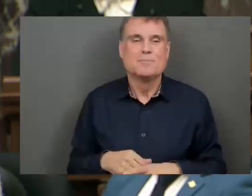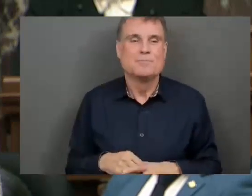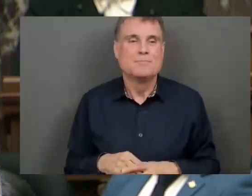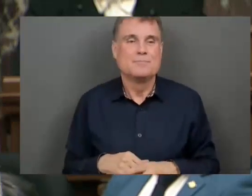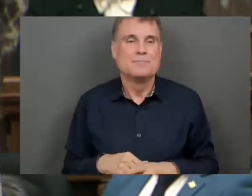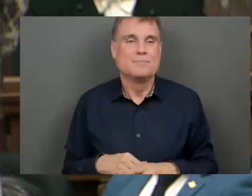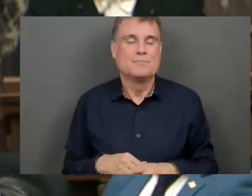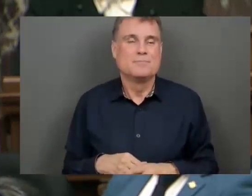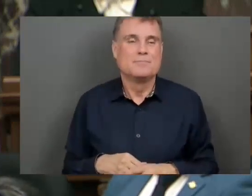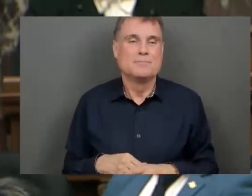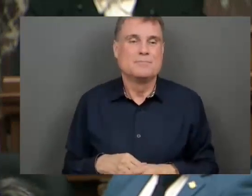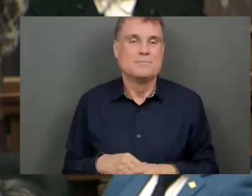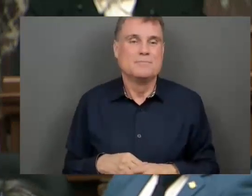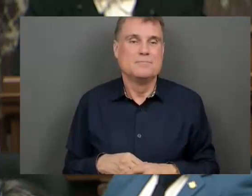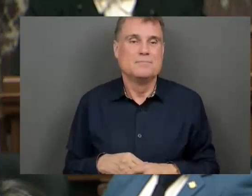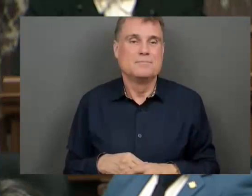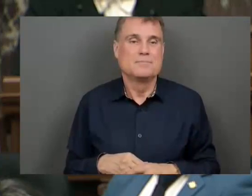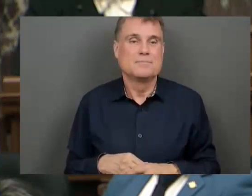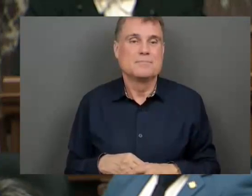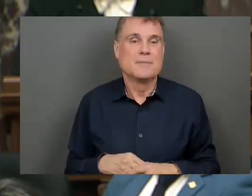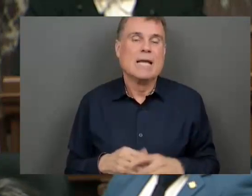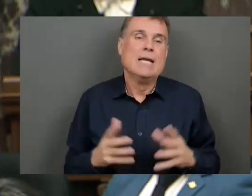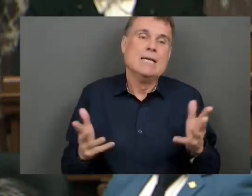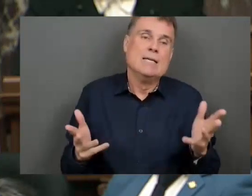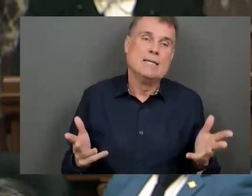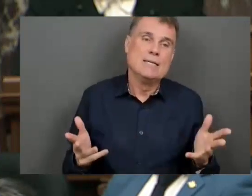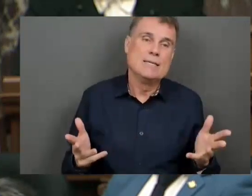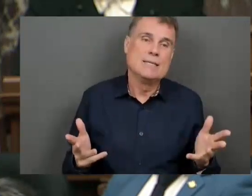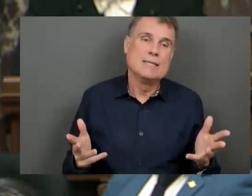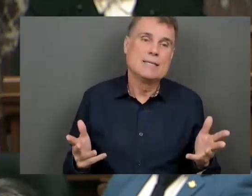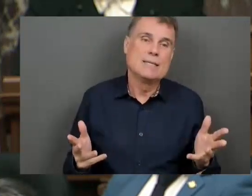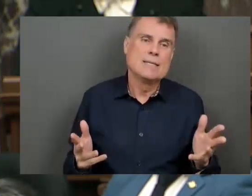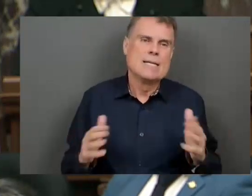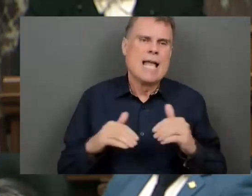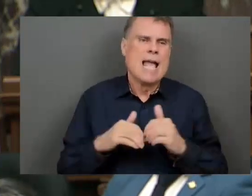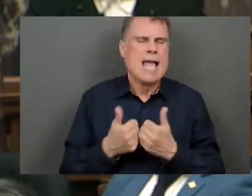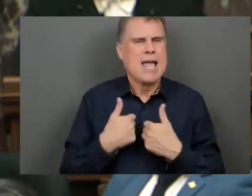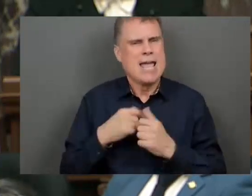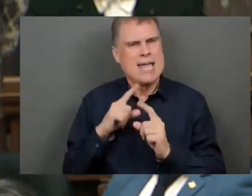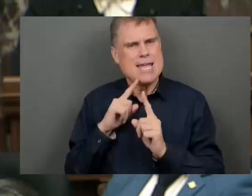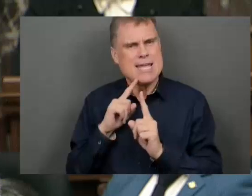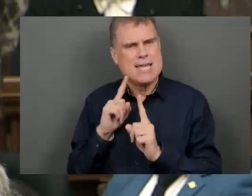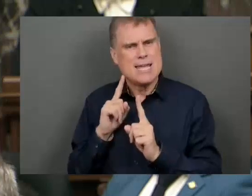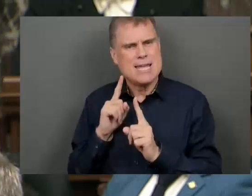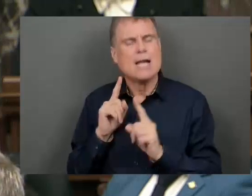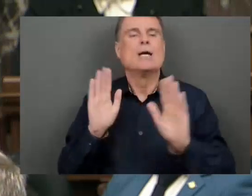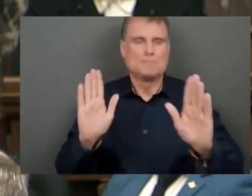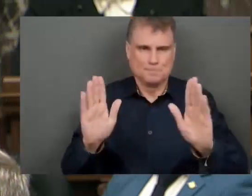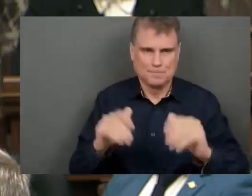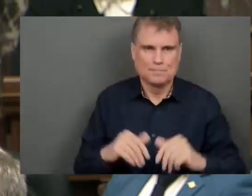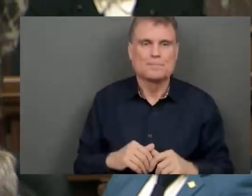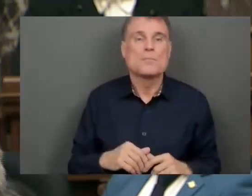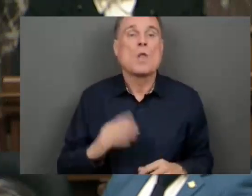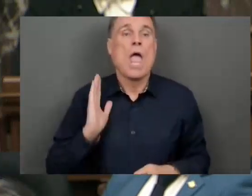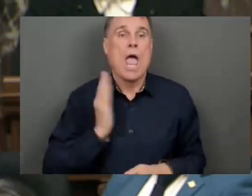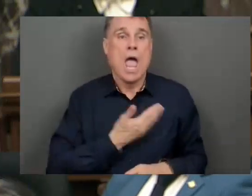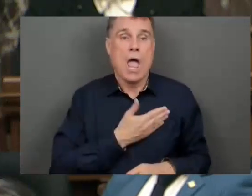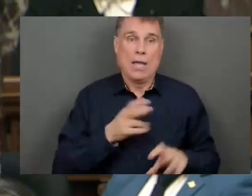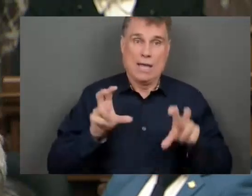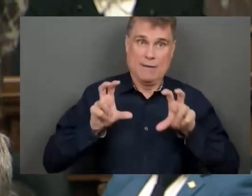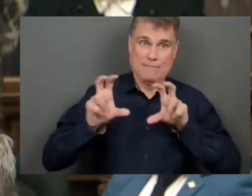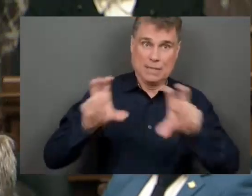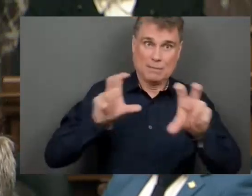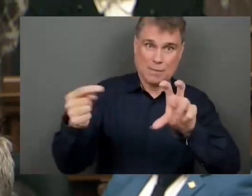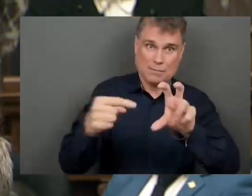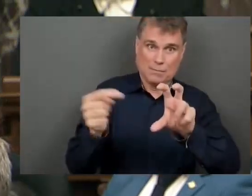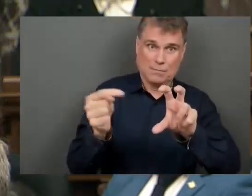Which way to take the member's question? The investments that we have made in expanding supports for adults with